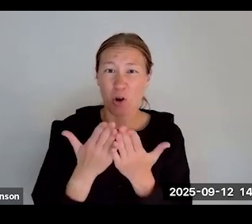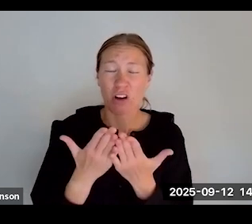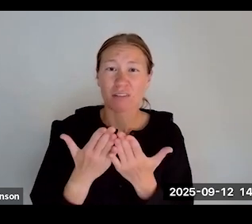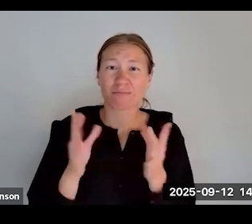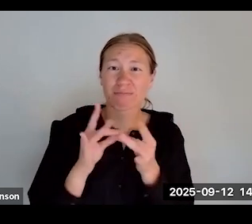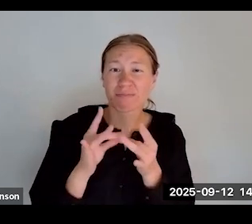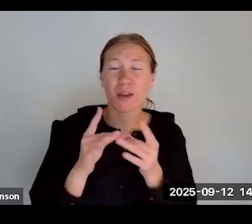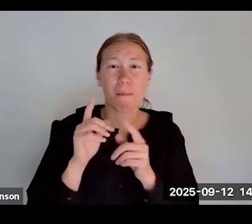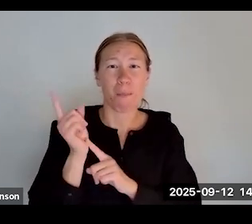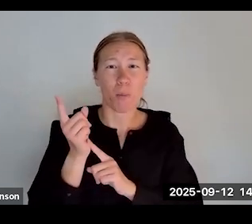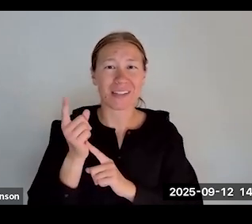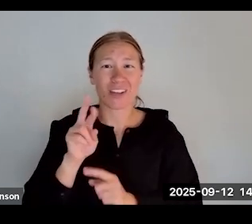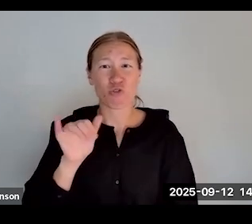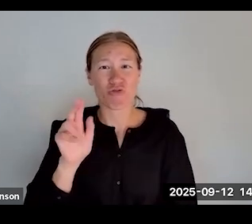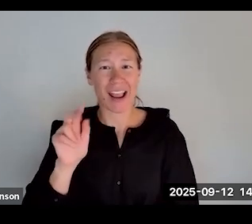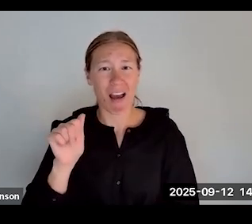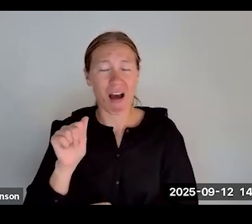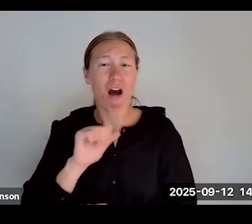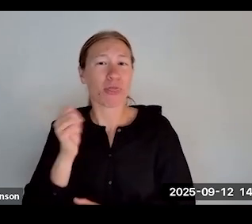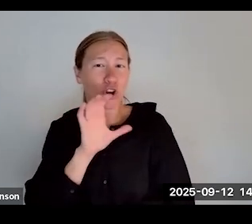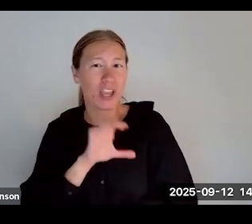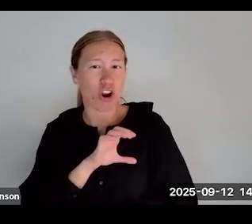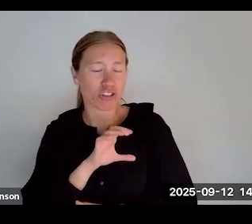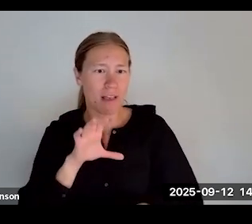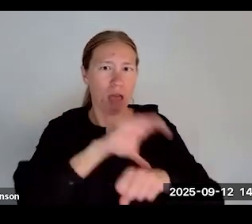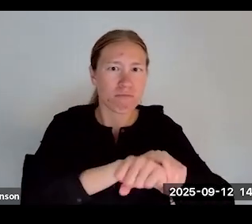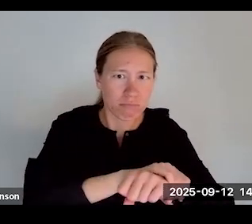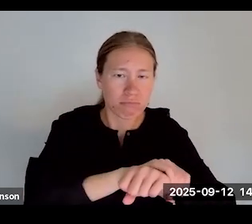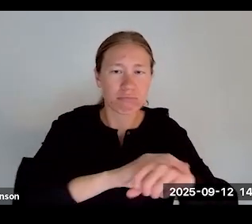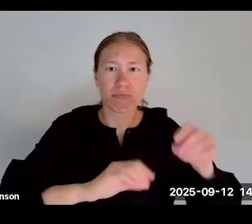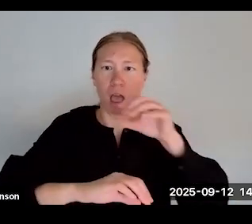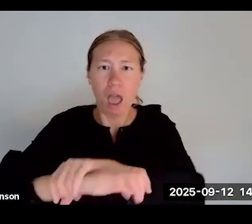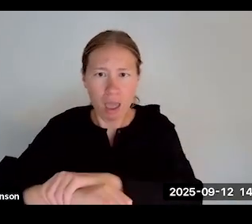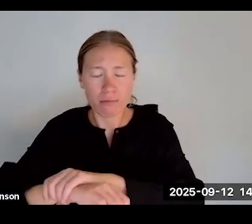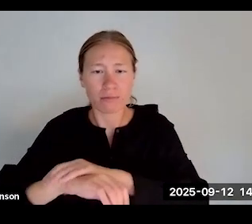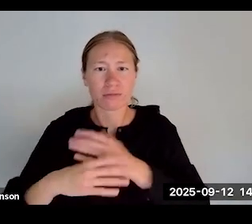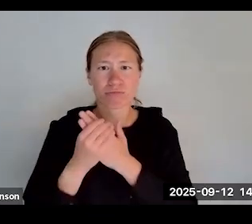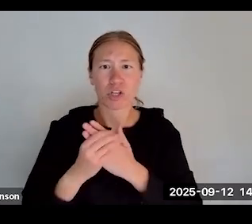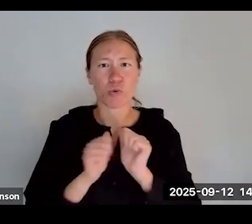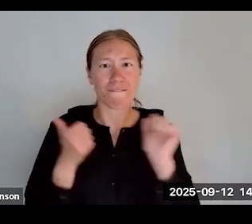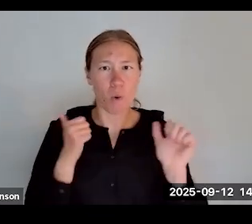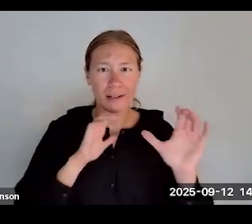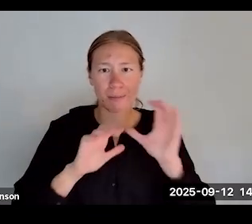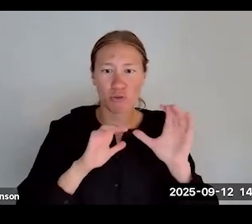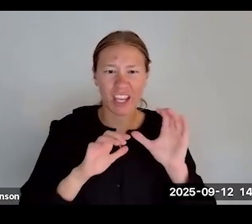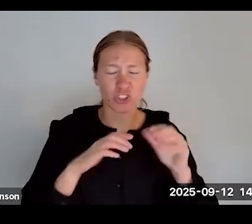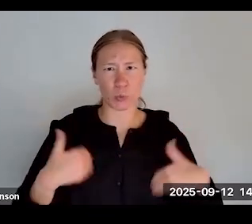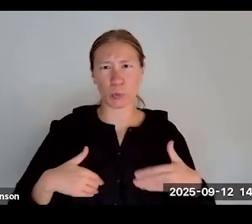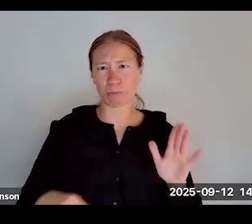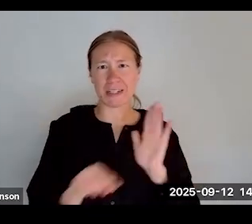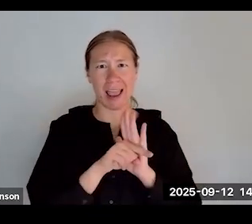from communicating, from using sign language, which is a big taboo in the deaf community. Other characters in the book